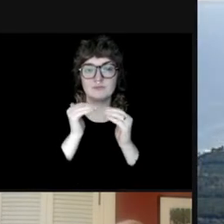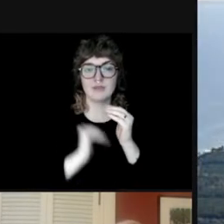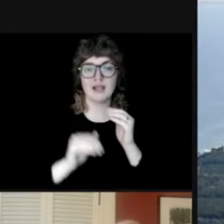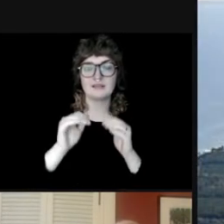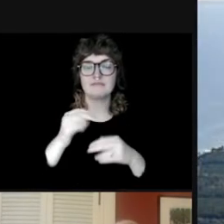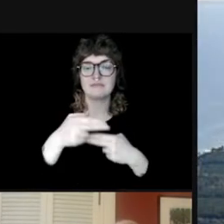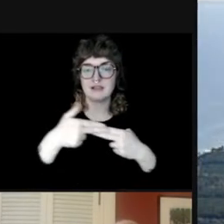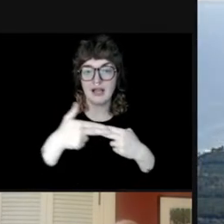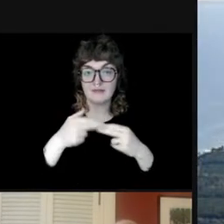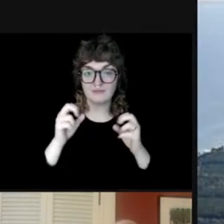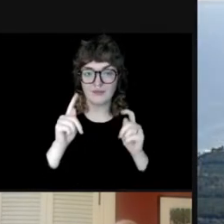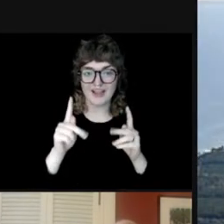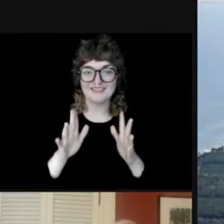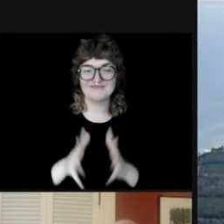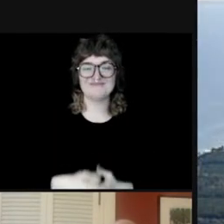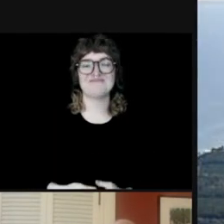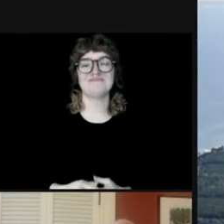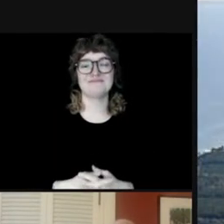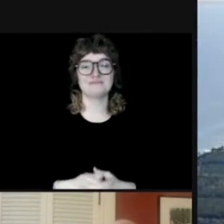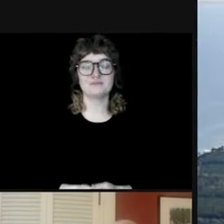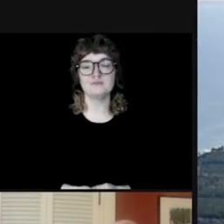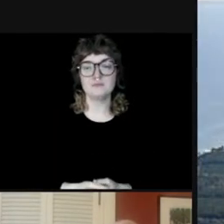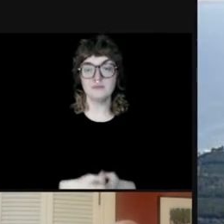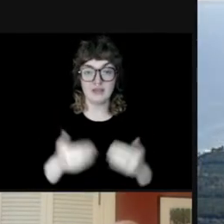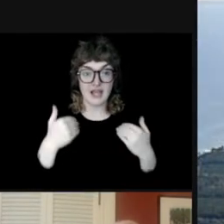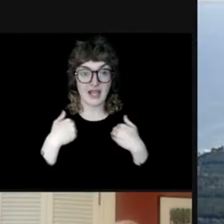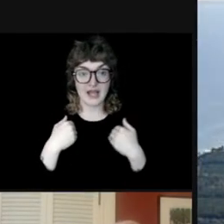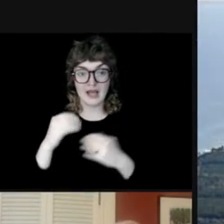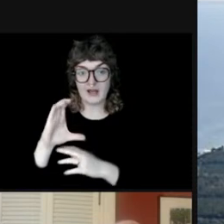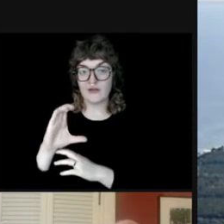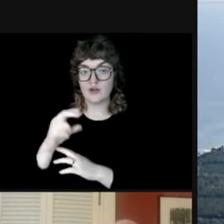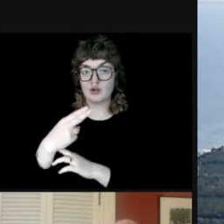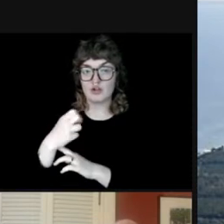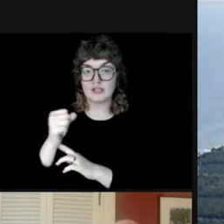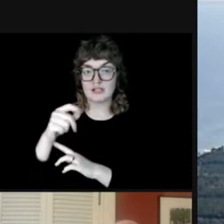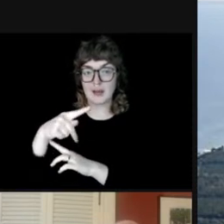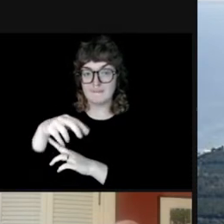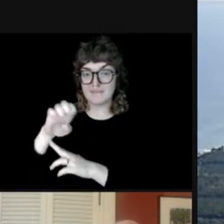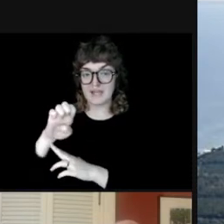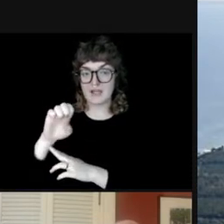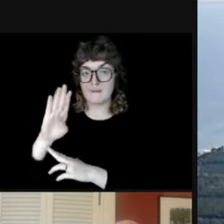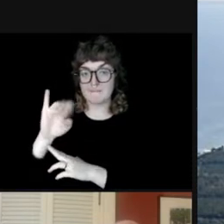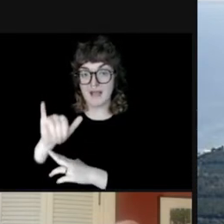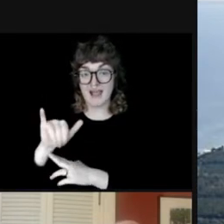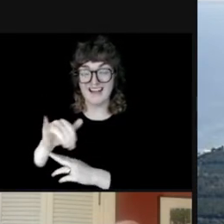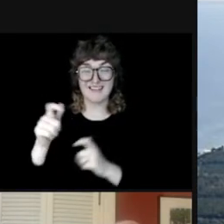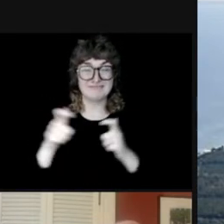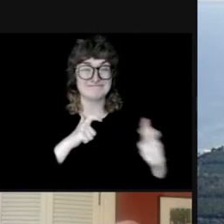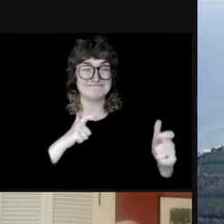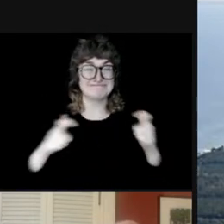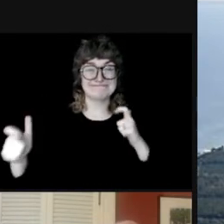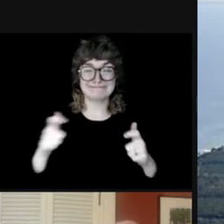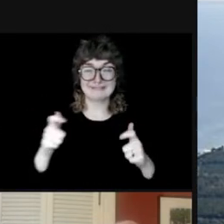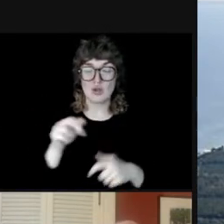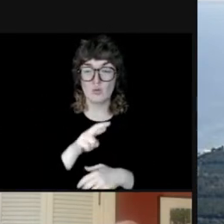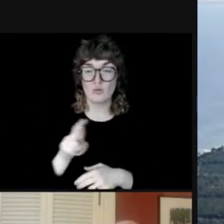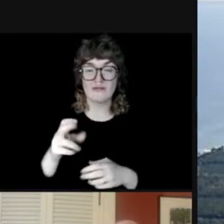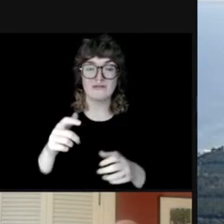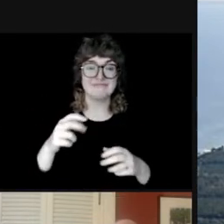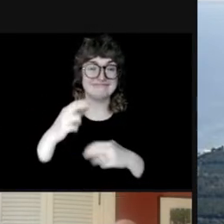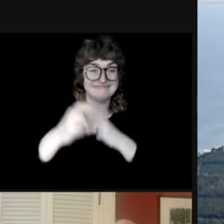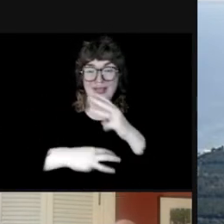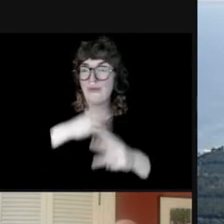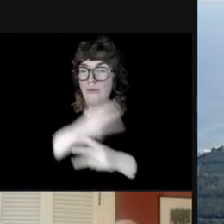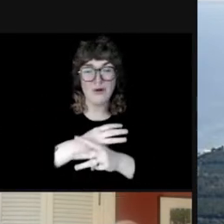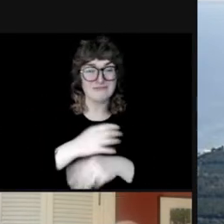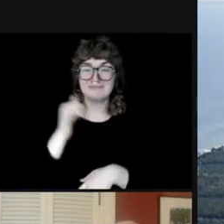Good. We have the Chesapeake Bay, one of the largest estuaries in the world. And it